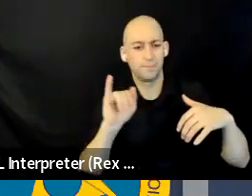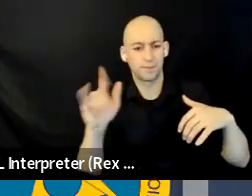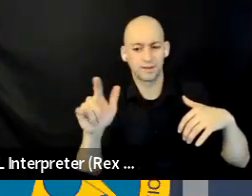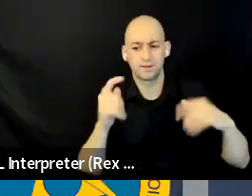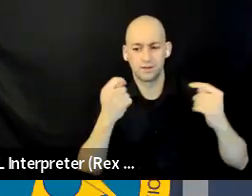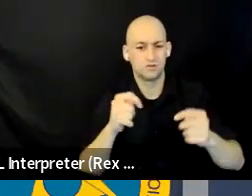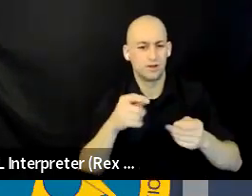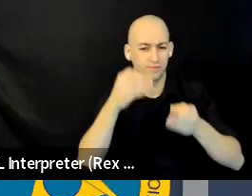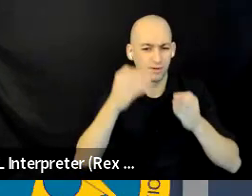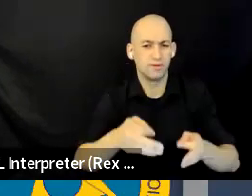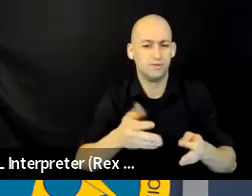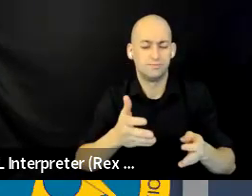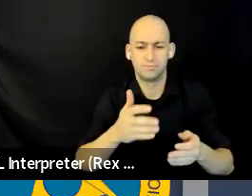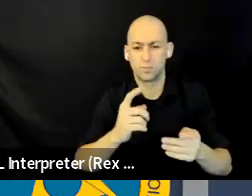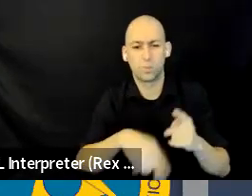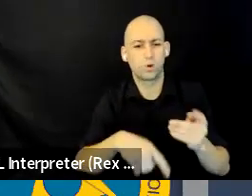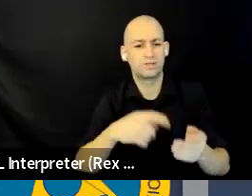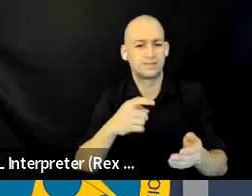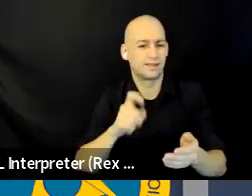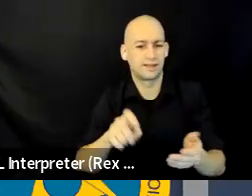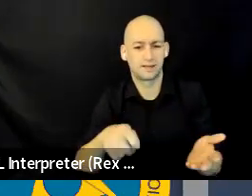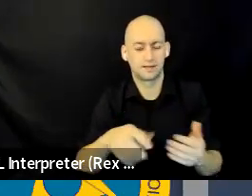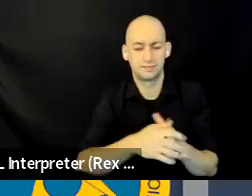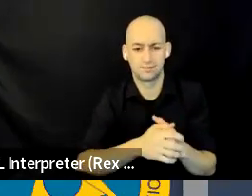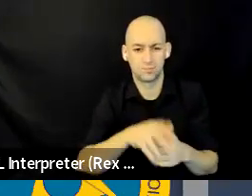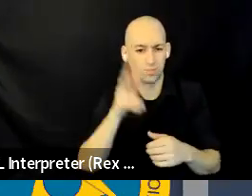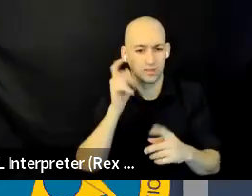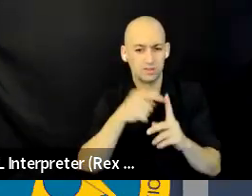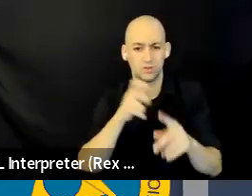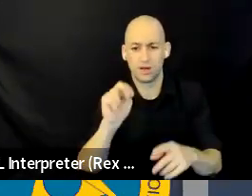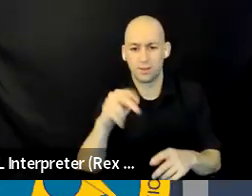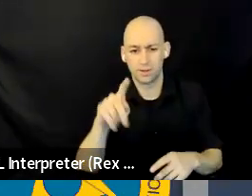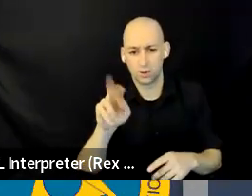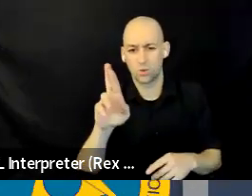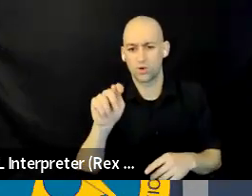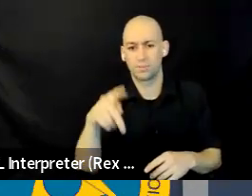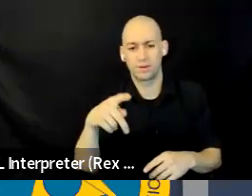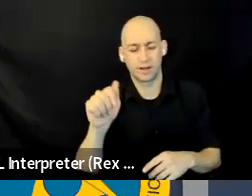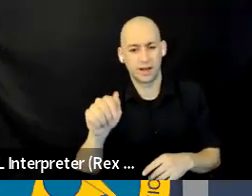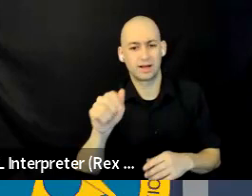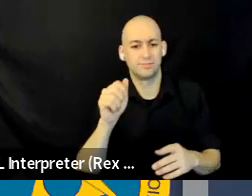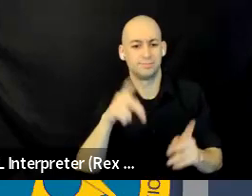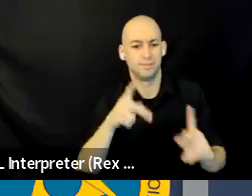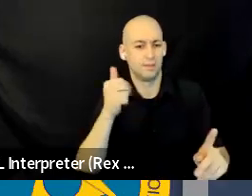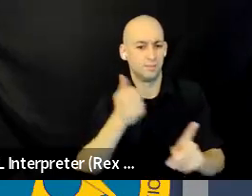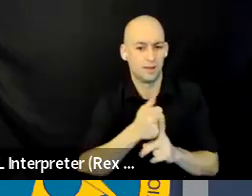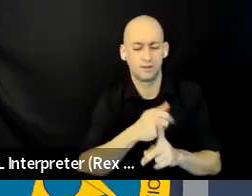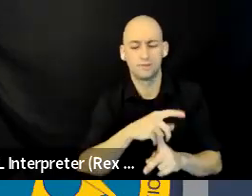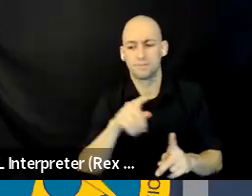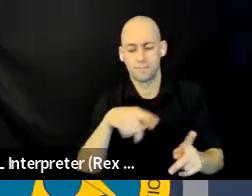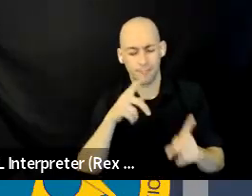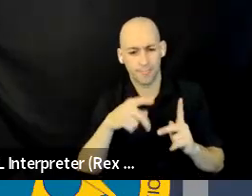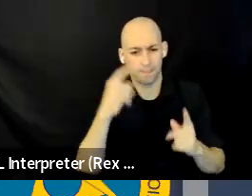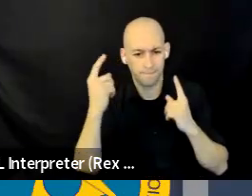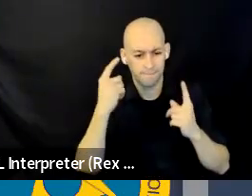updates are needed in these guidelines. They've also listened to the MPOs, the RTPA, stakeholders, other agencies, in terms of their thoughts and input on what